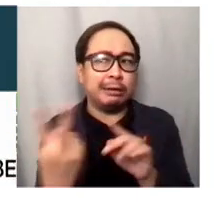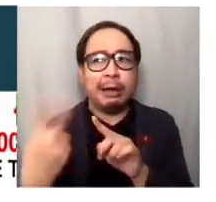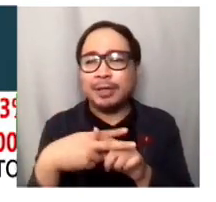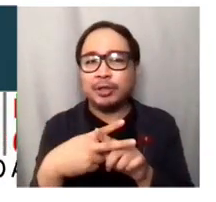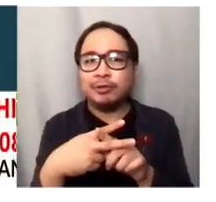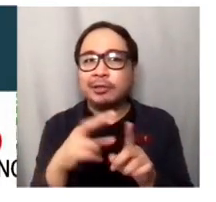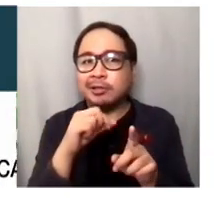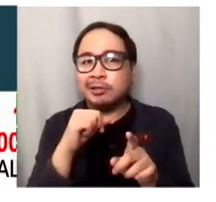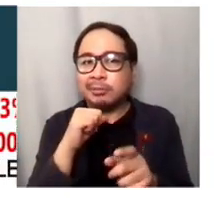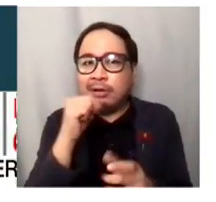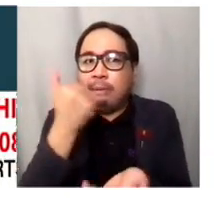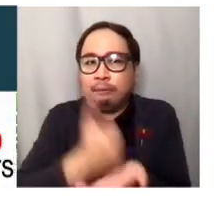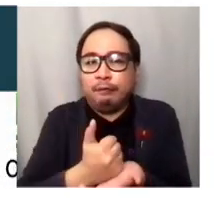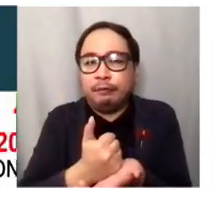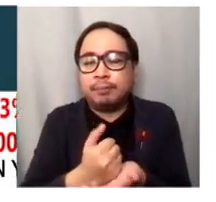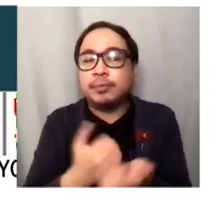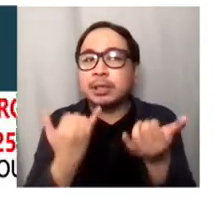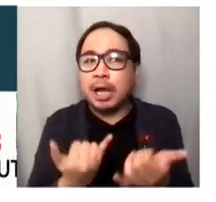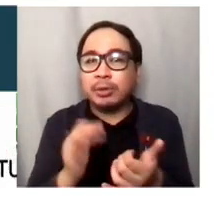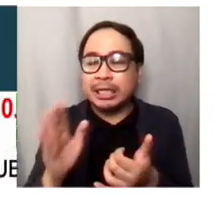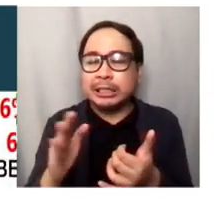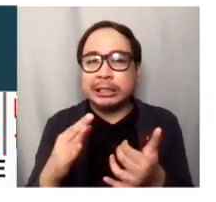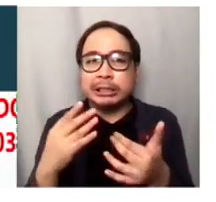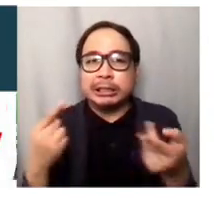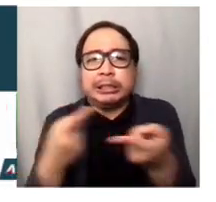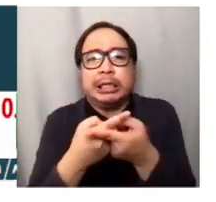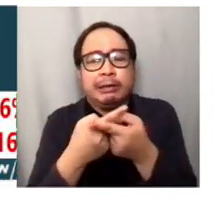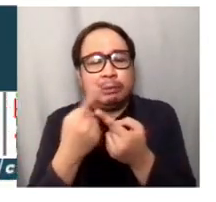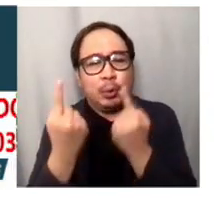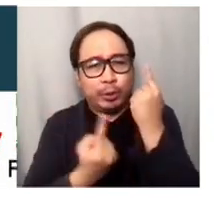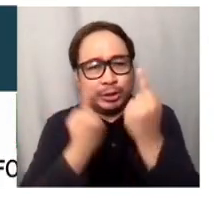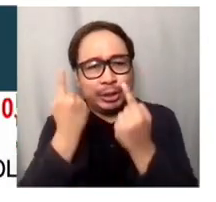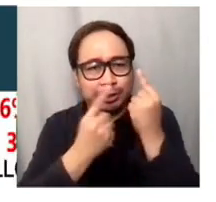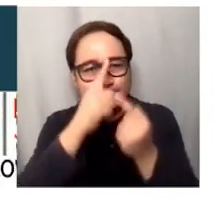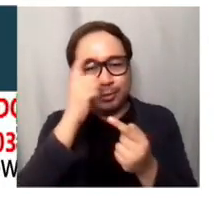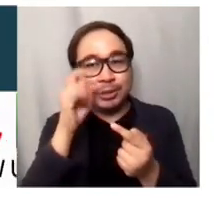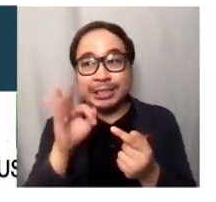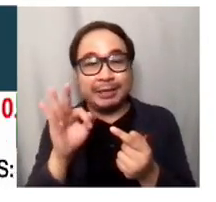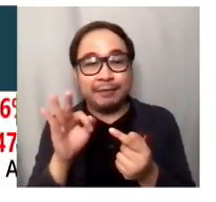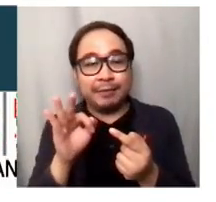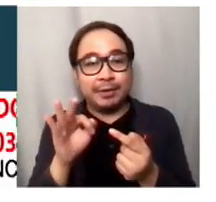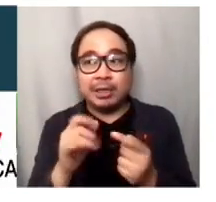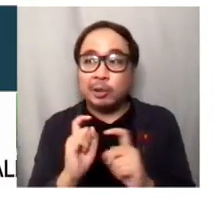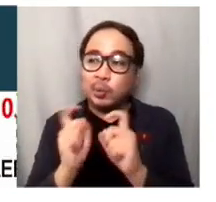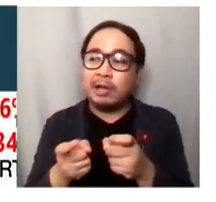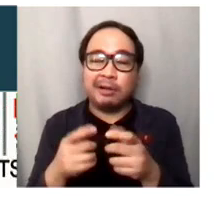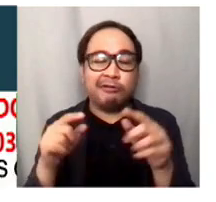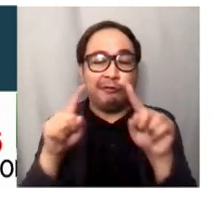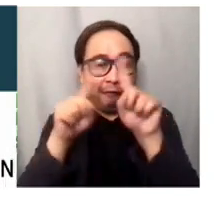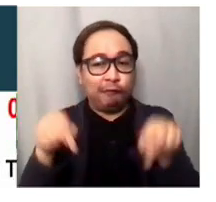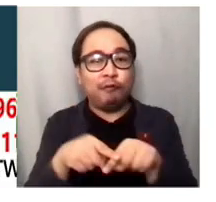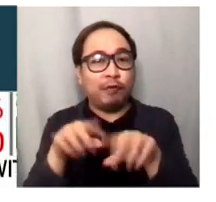So they're now in a predicament, in a dilemma, because if they grant the requested warrants, the other